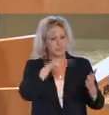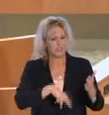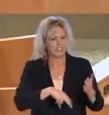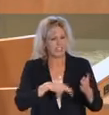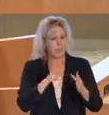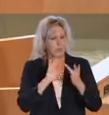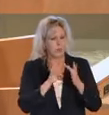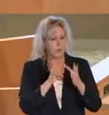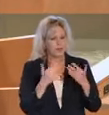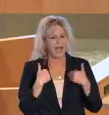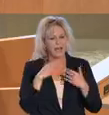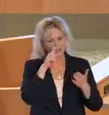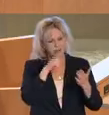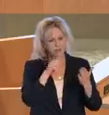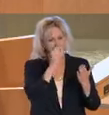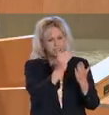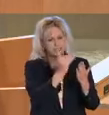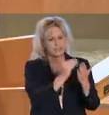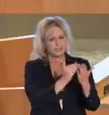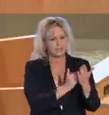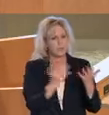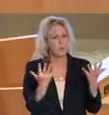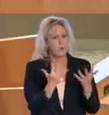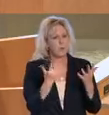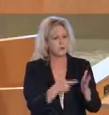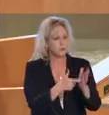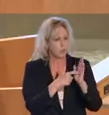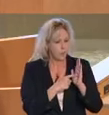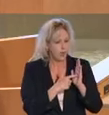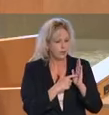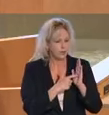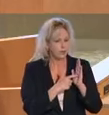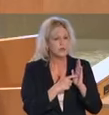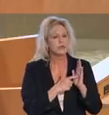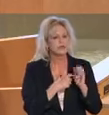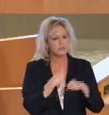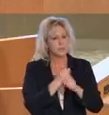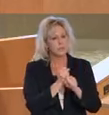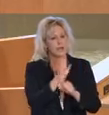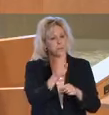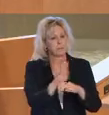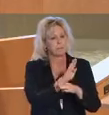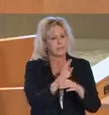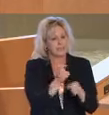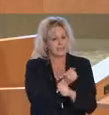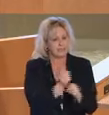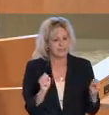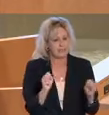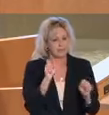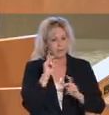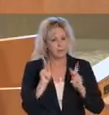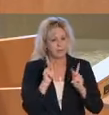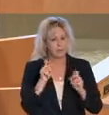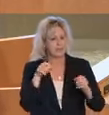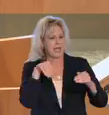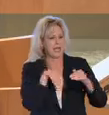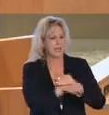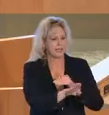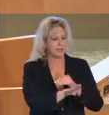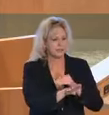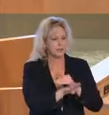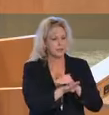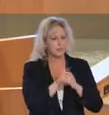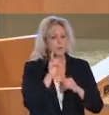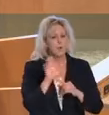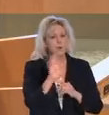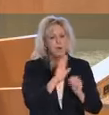website. It has a checklist, what is going to be there to make your business safe for your residents to go into and for